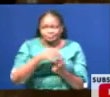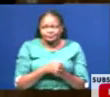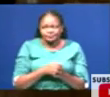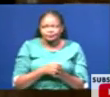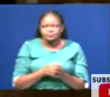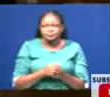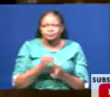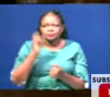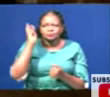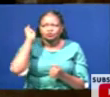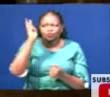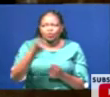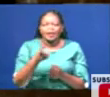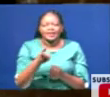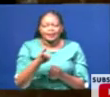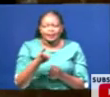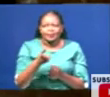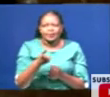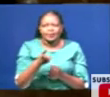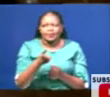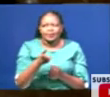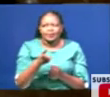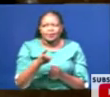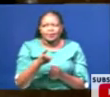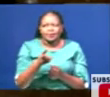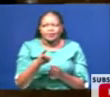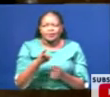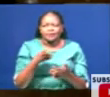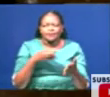will bar the way